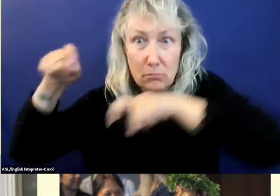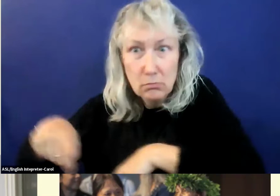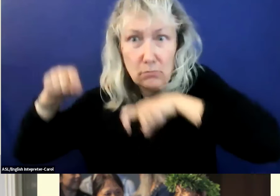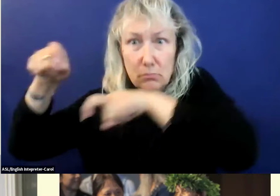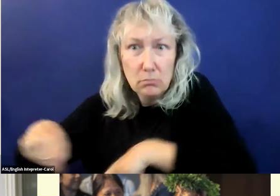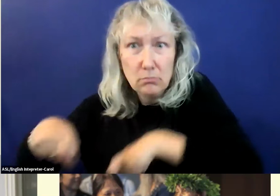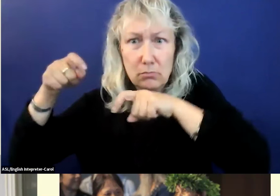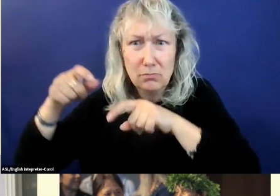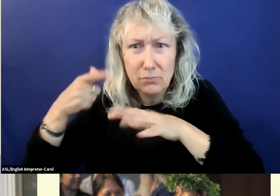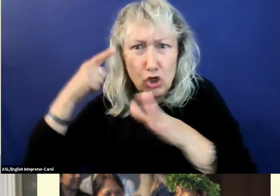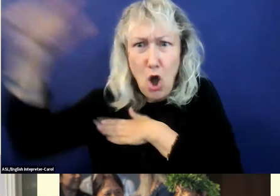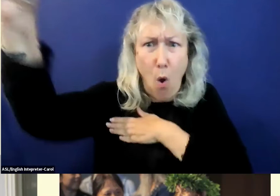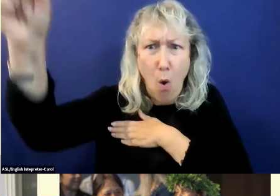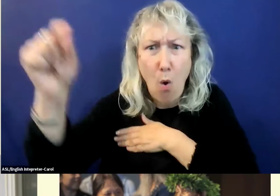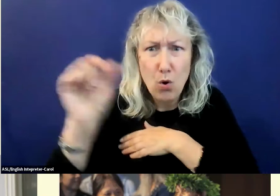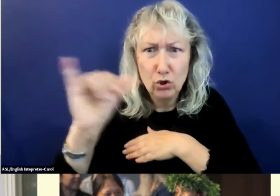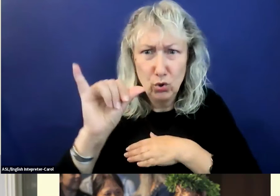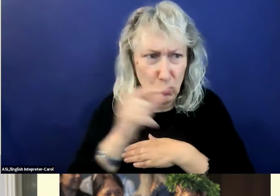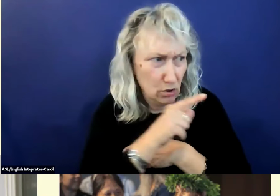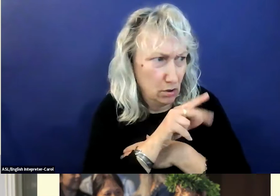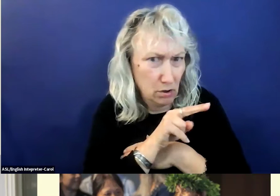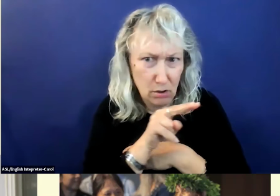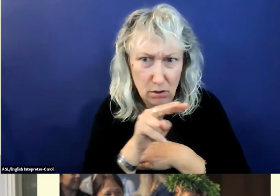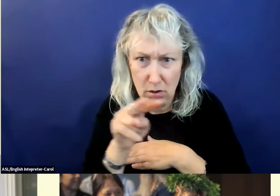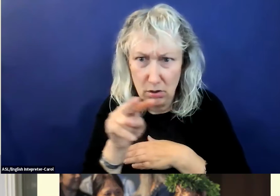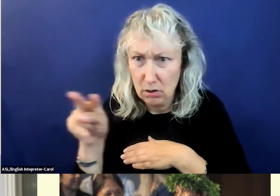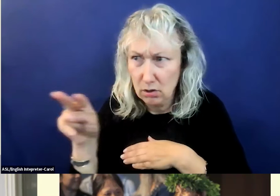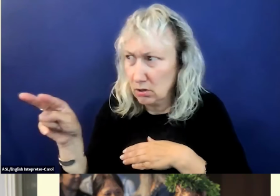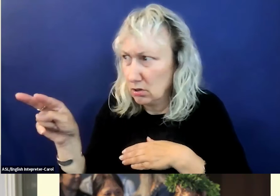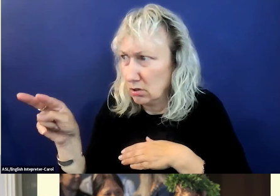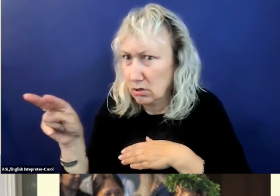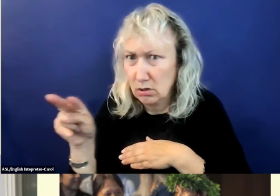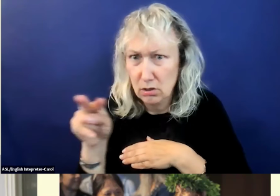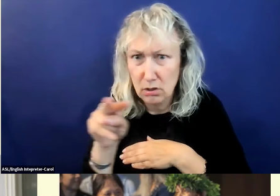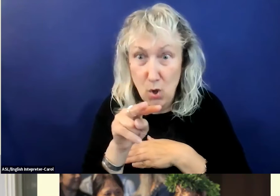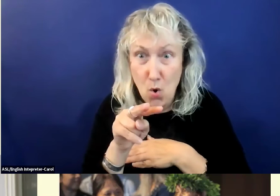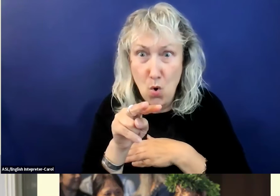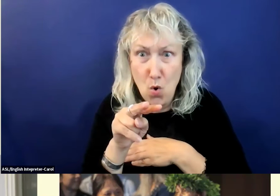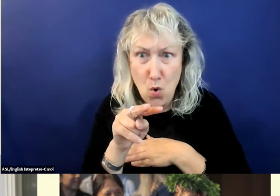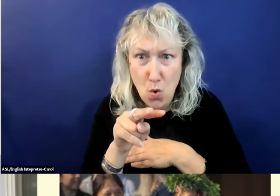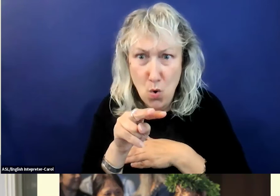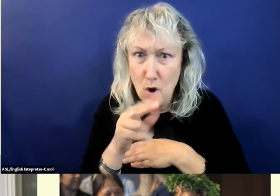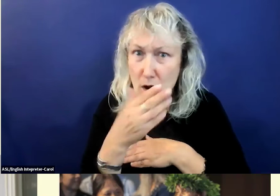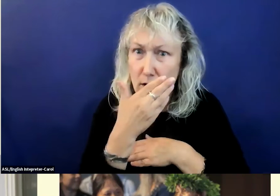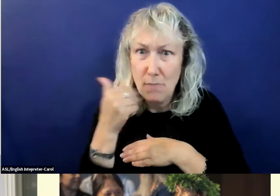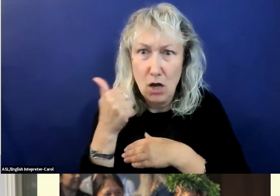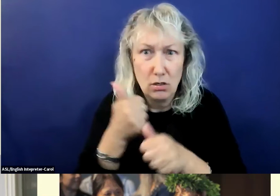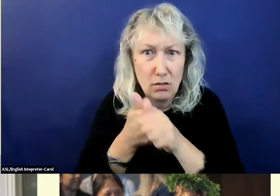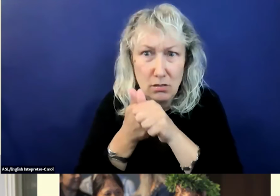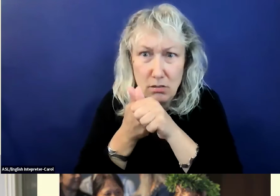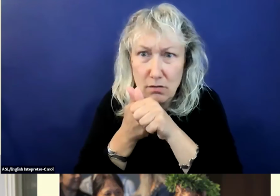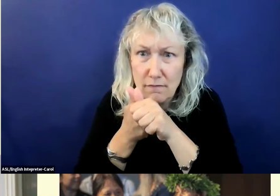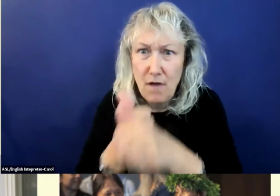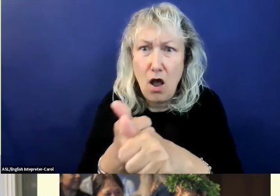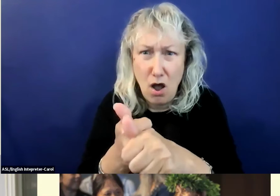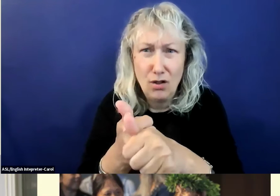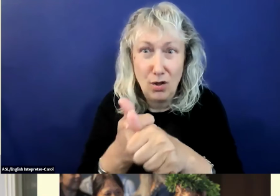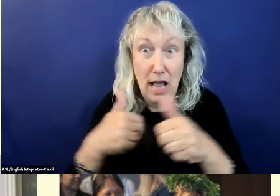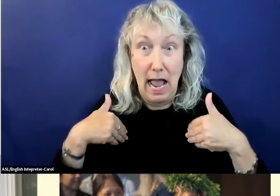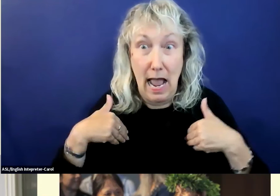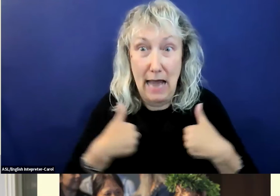opposite directions. So in his head, he decided which way to follow, and he decided to follow all